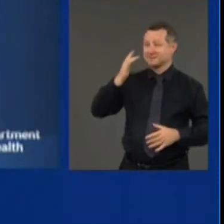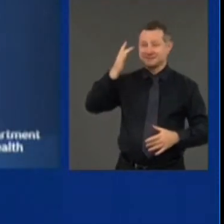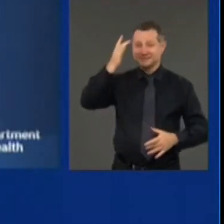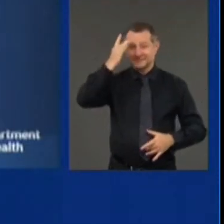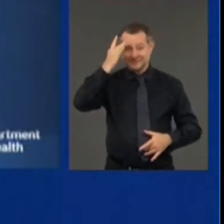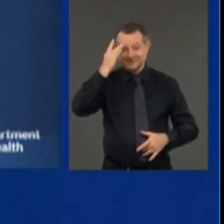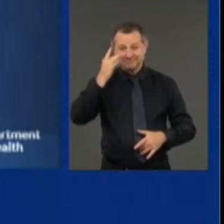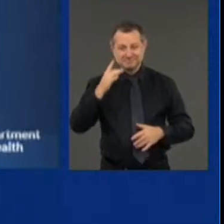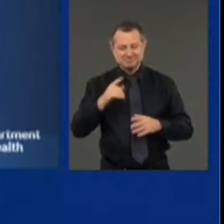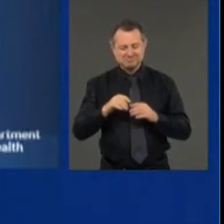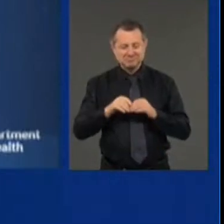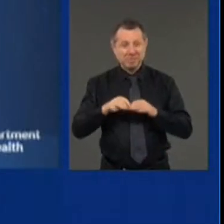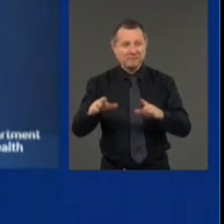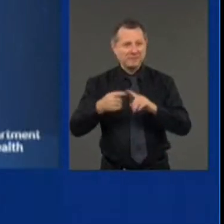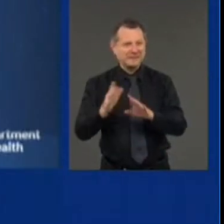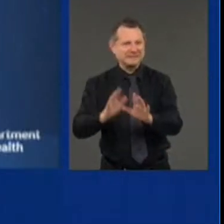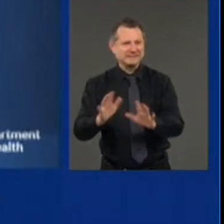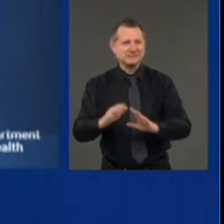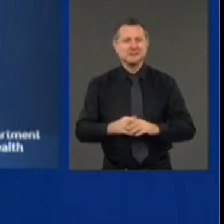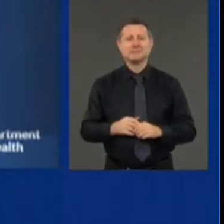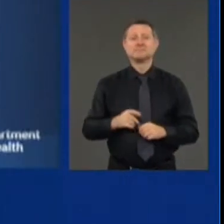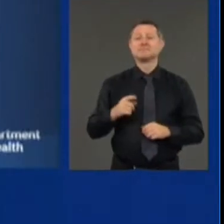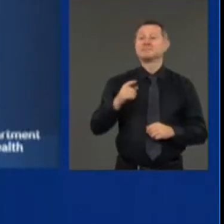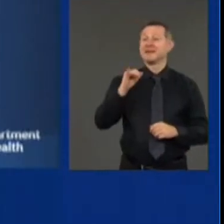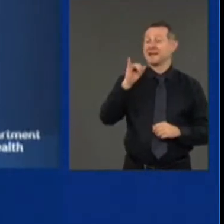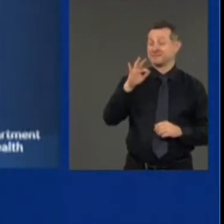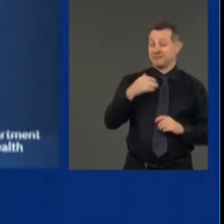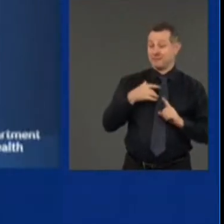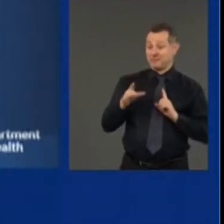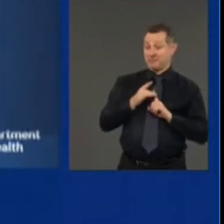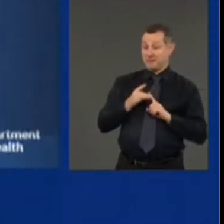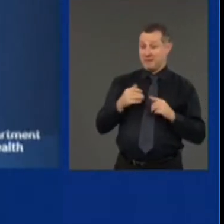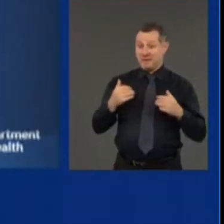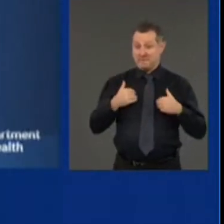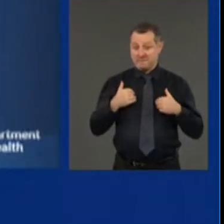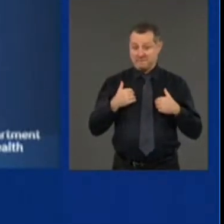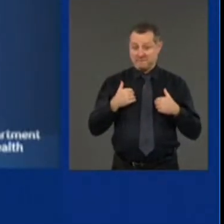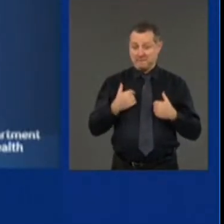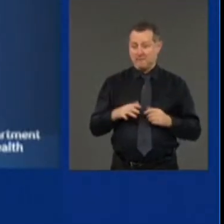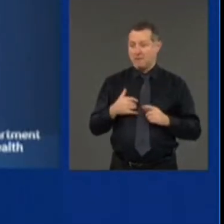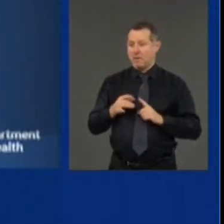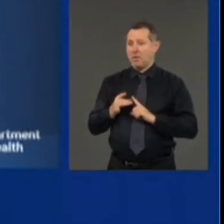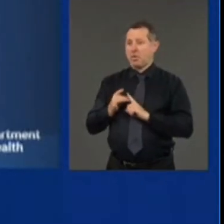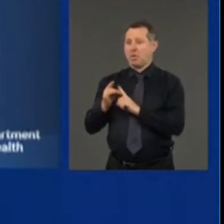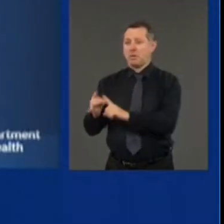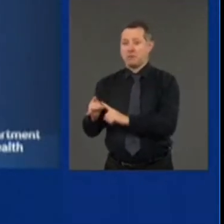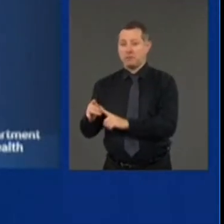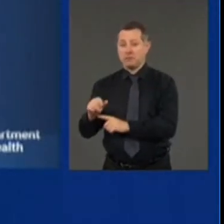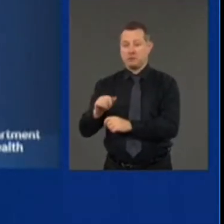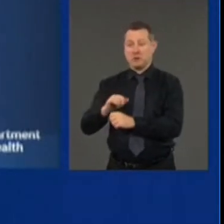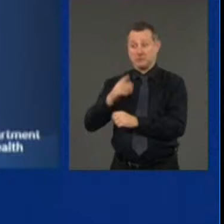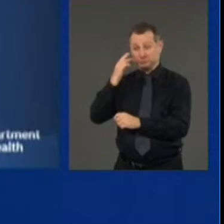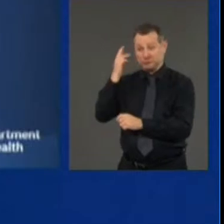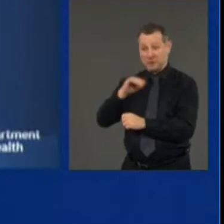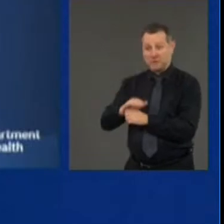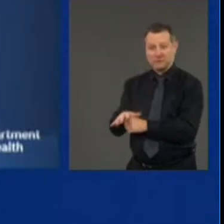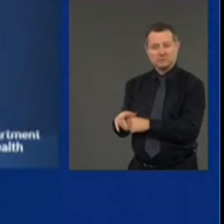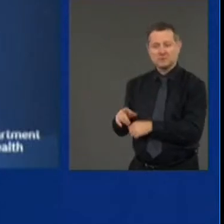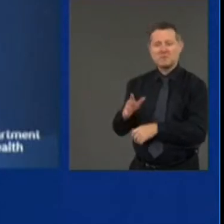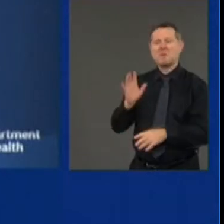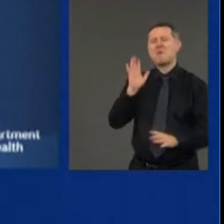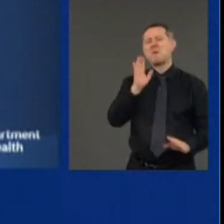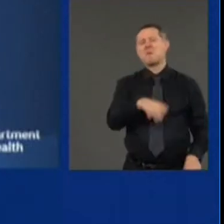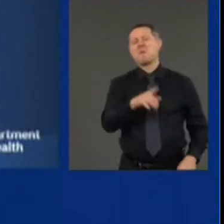symptoms are often difficult to be diagnosed. They're sometimes misattributed just to their own frailty, and people think, oh, maybe it's